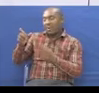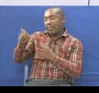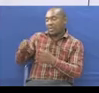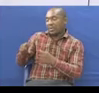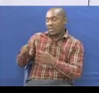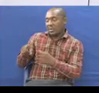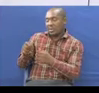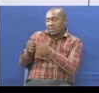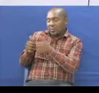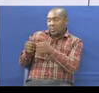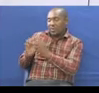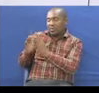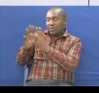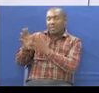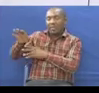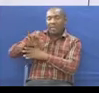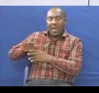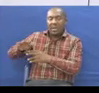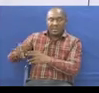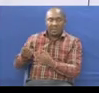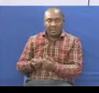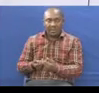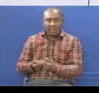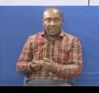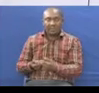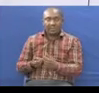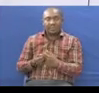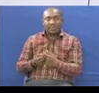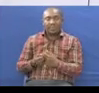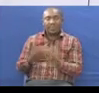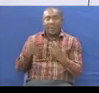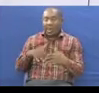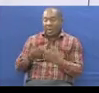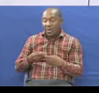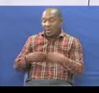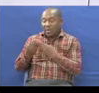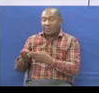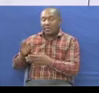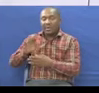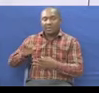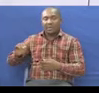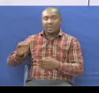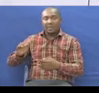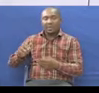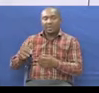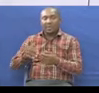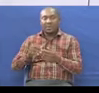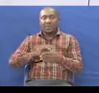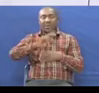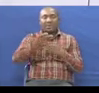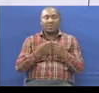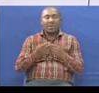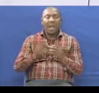that someone is expected to live in an area or in a given area, it can be referred as a life expectancy.